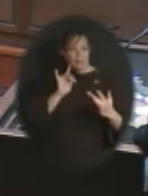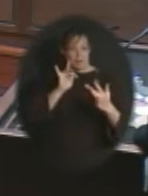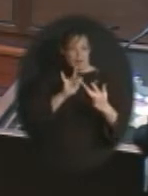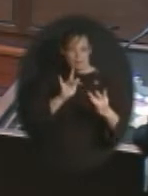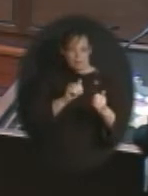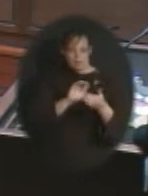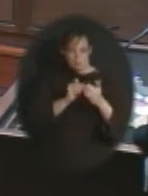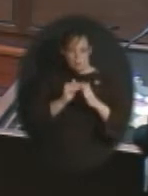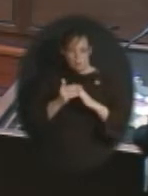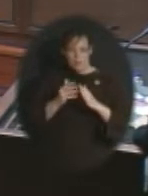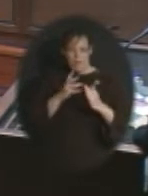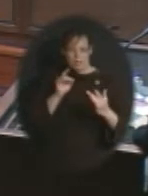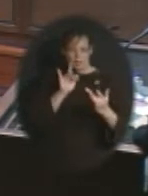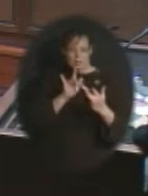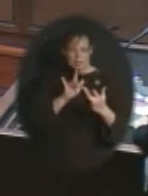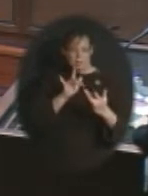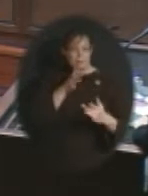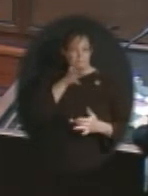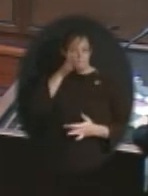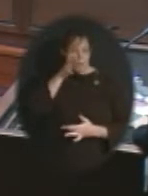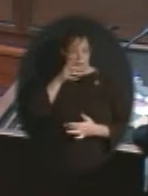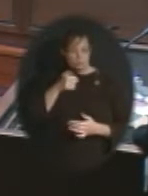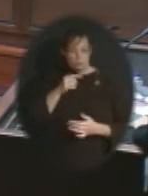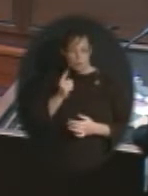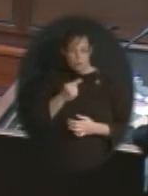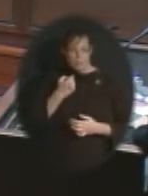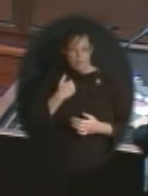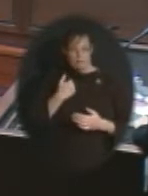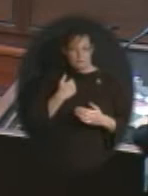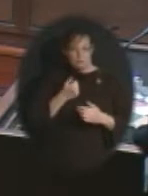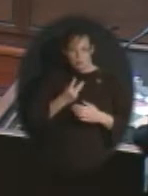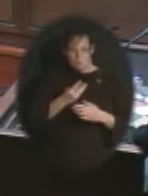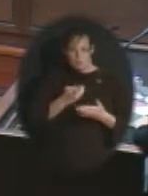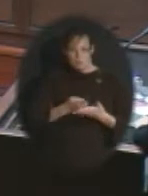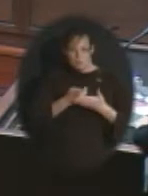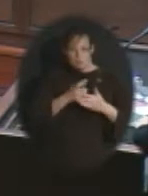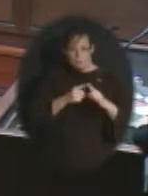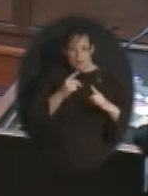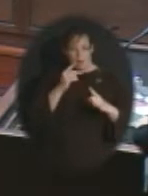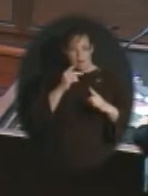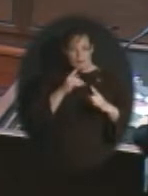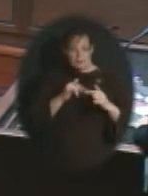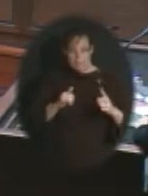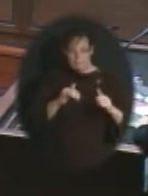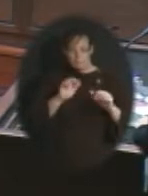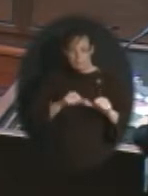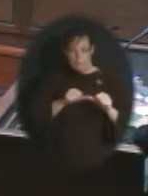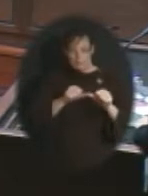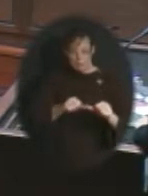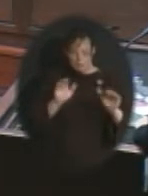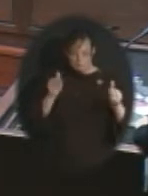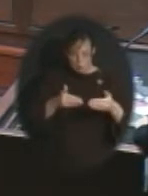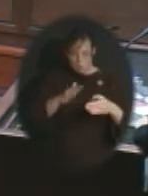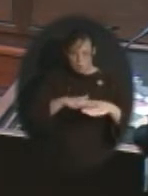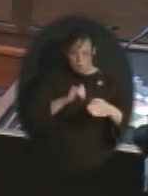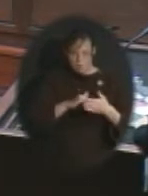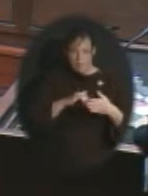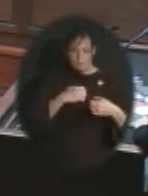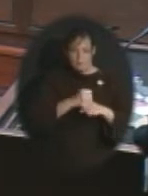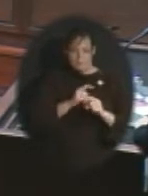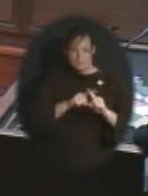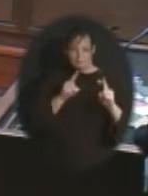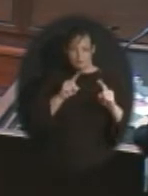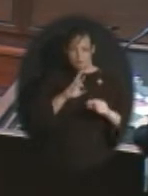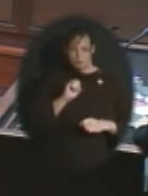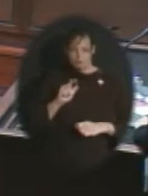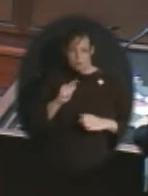community and reaching out to the parents, and we only have so many resources, I know that, but at the same time, if we could continue to focus on that, that makes a huge difference. And